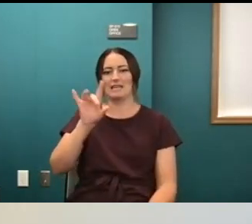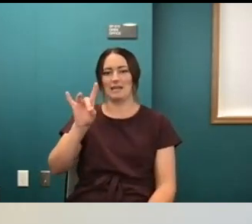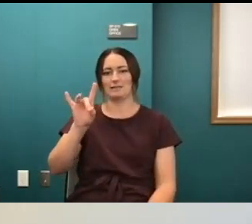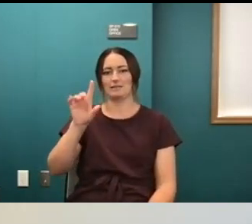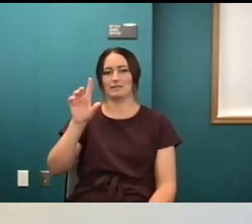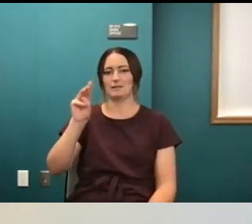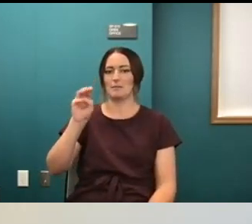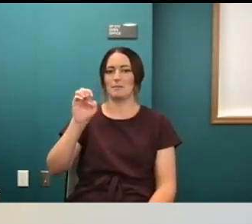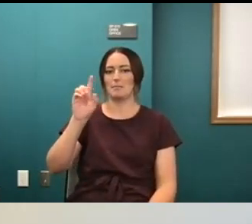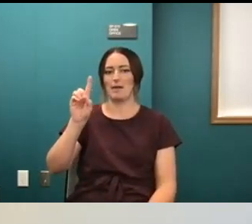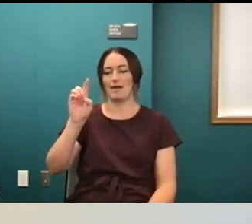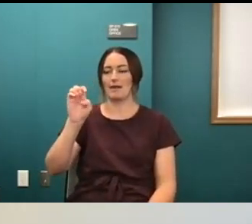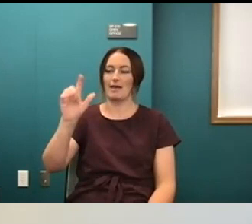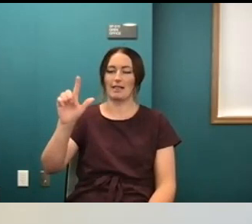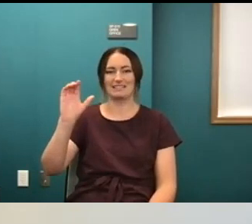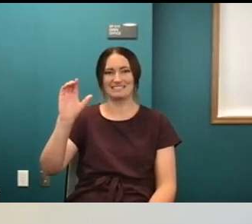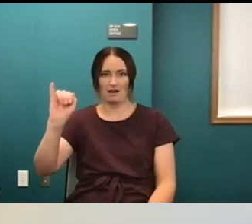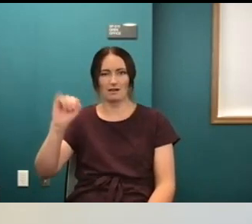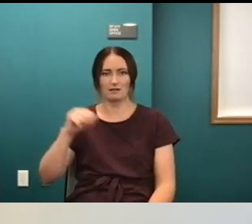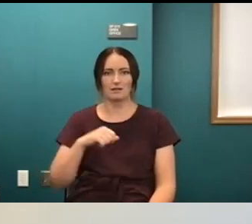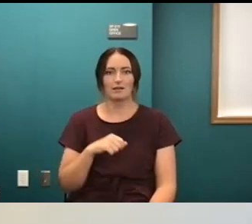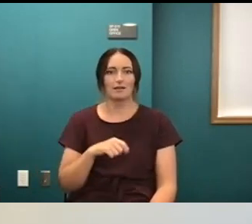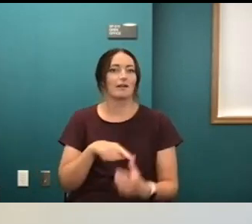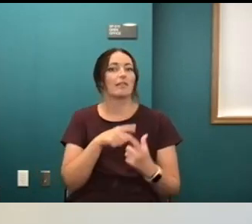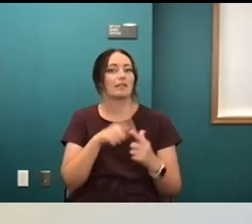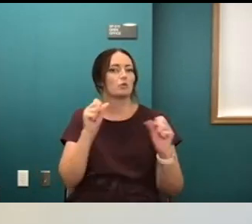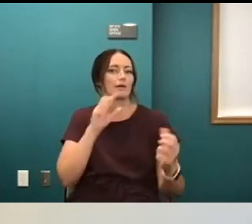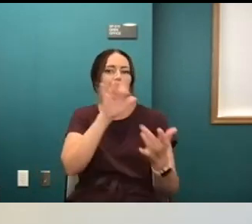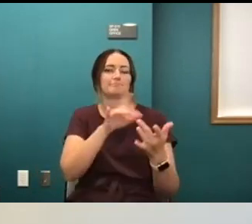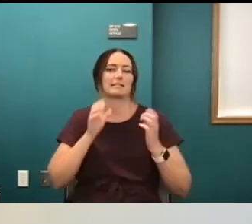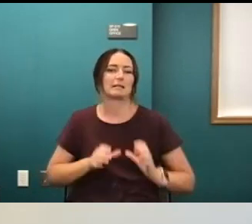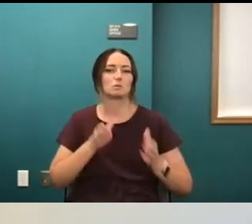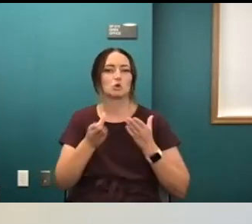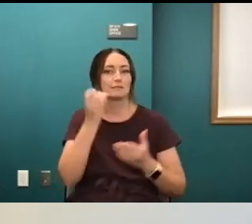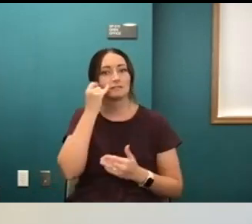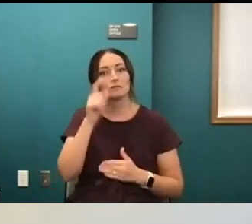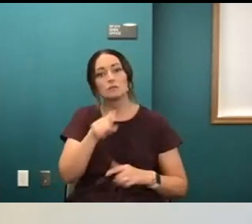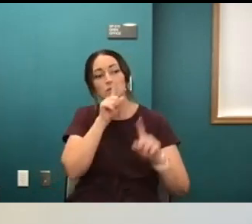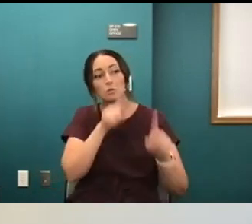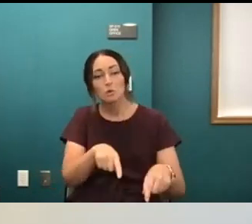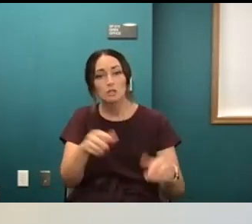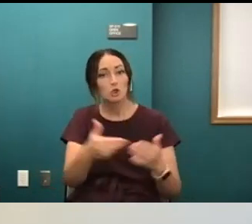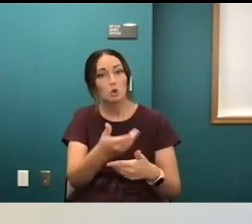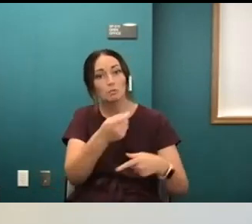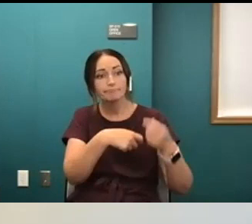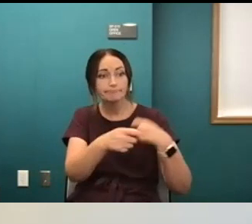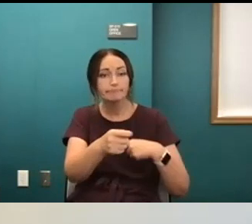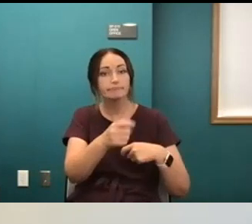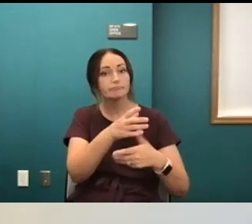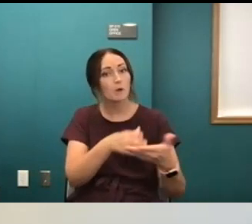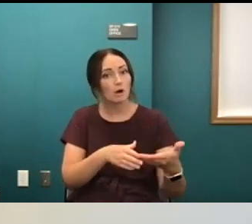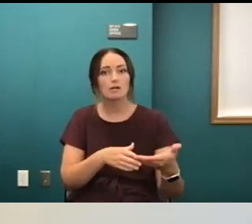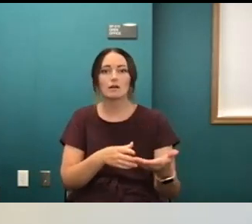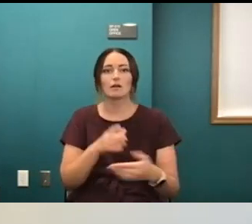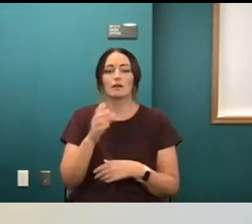1-888-MED-EL-CI. And from there, you'll be able to get a hold of customer service if you need to order any replacement parts. So if you guys do need to